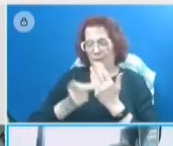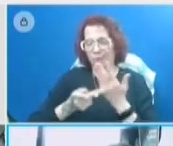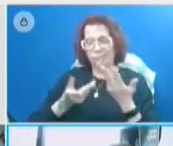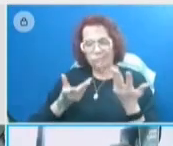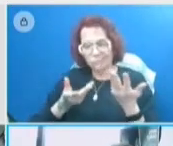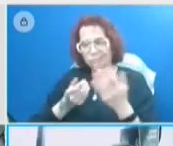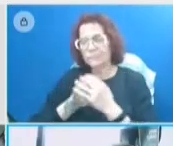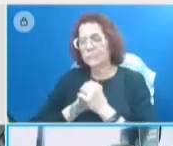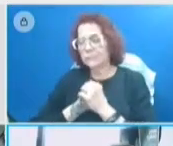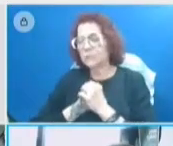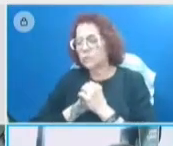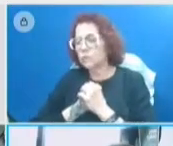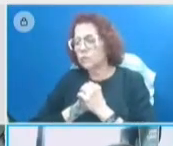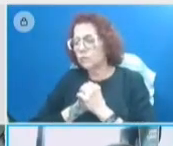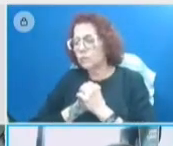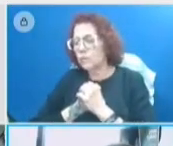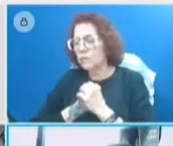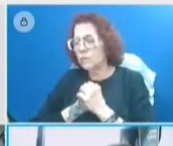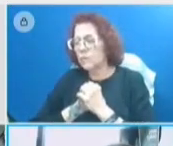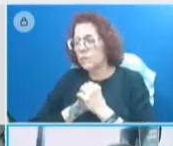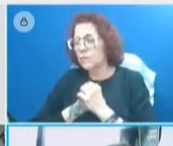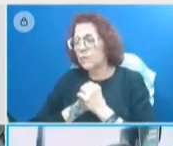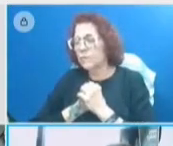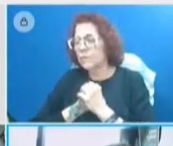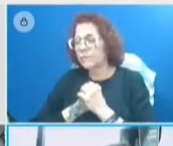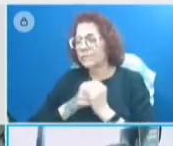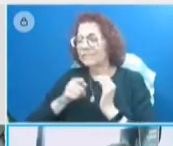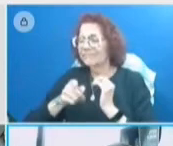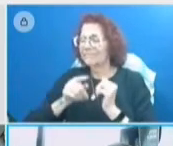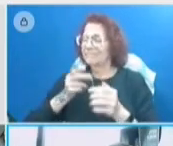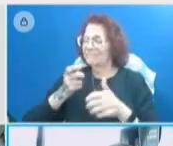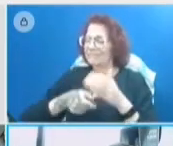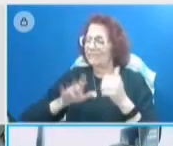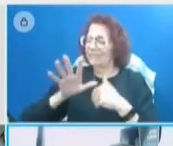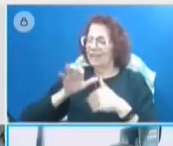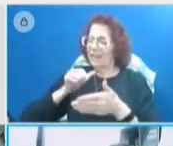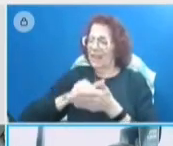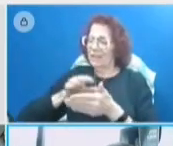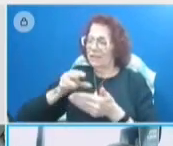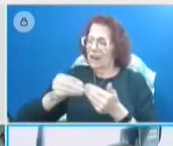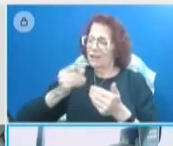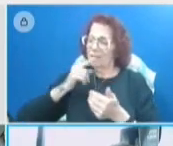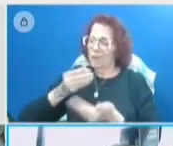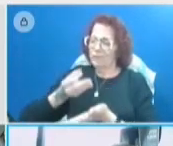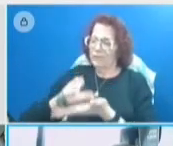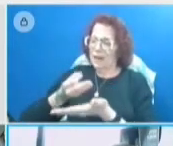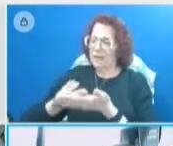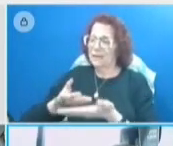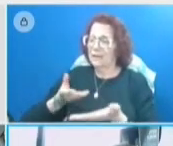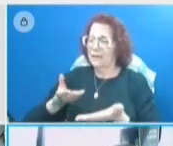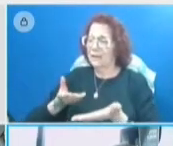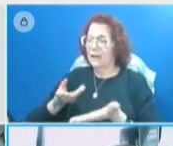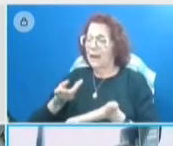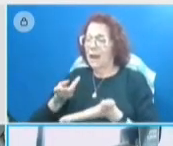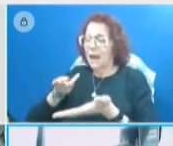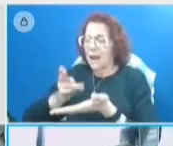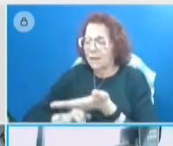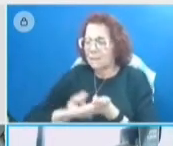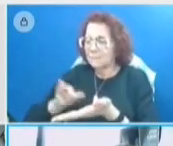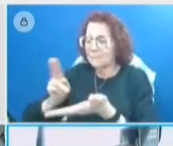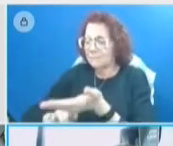about $500,000 in those funds. Contract amendments and cover letters are drafted and will be sent